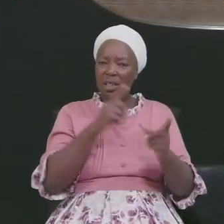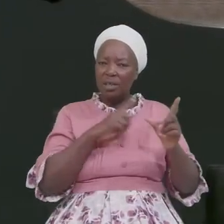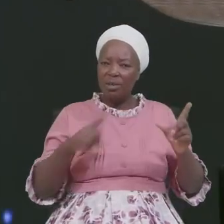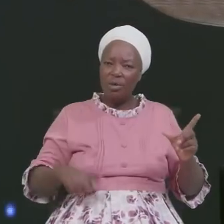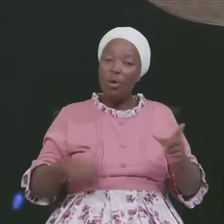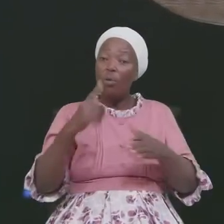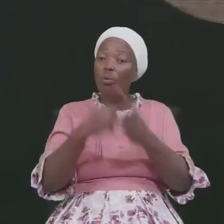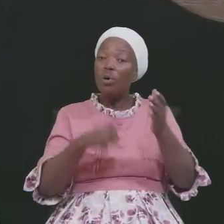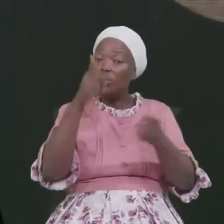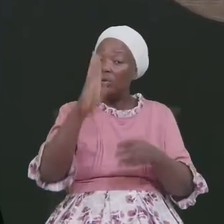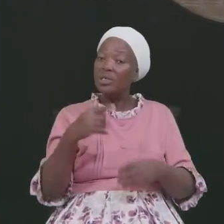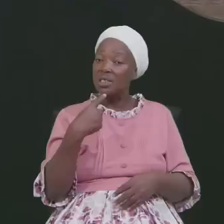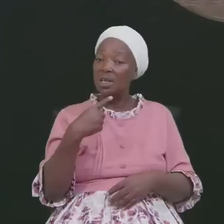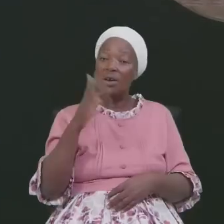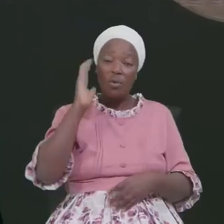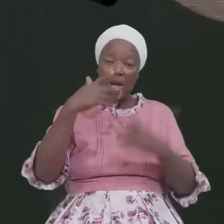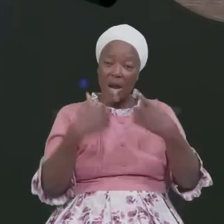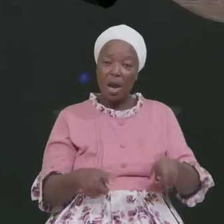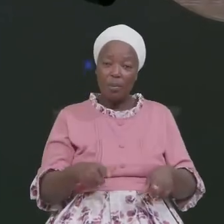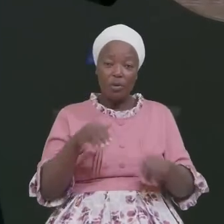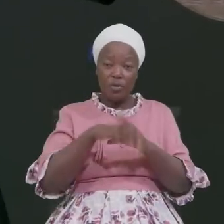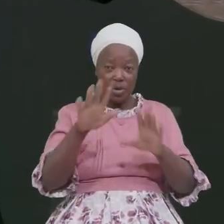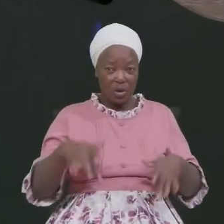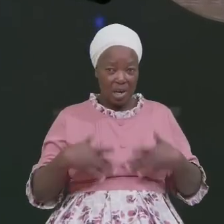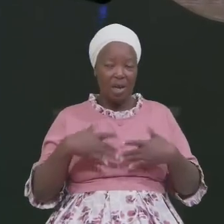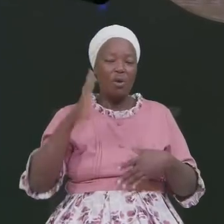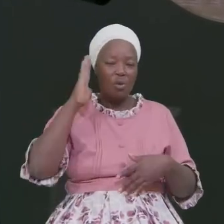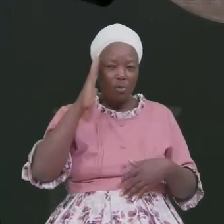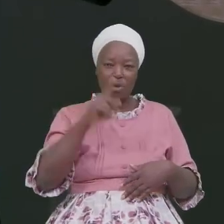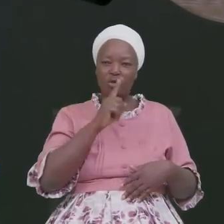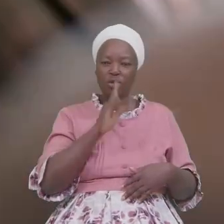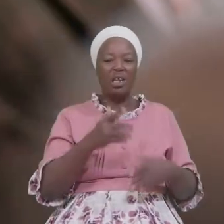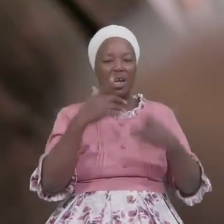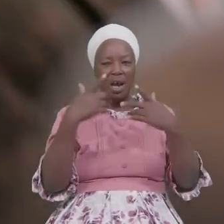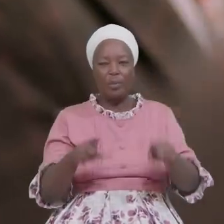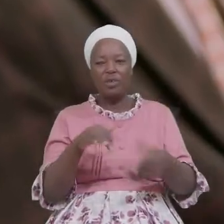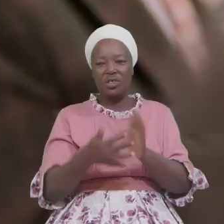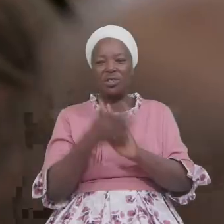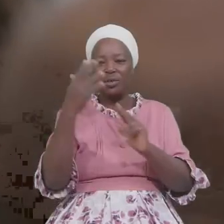what God said will happen in your life will happen.